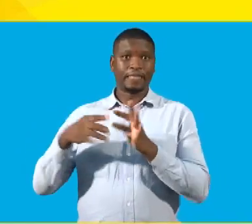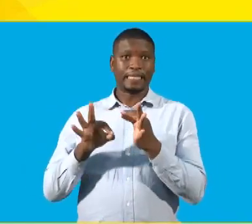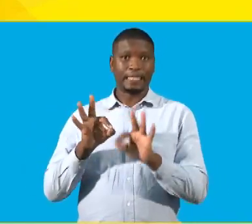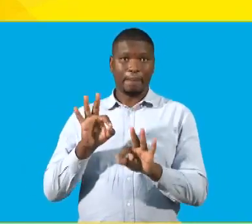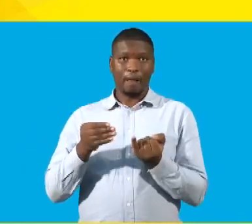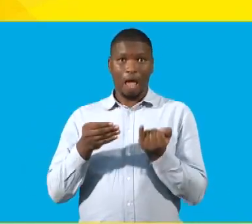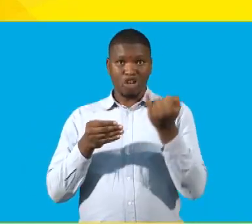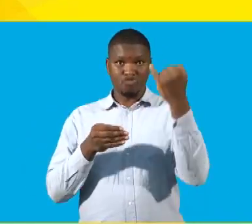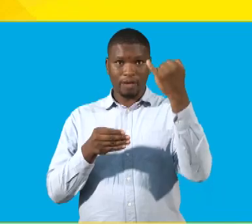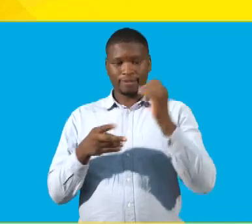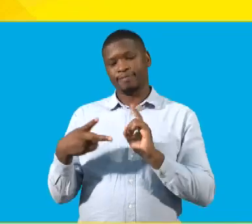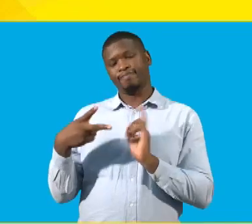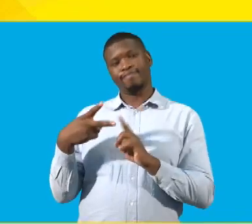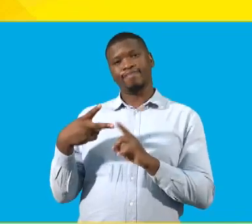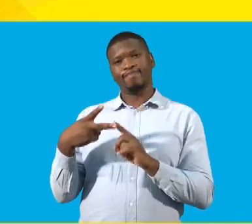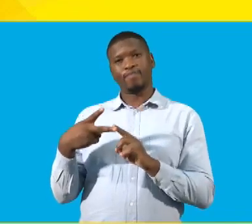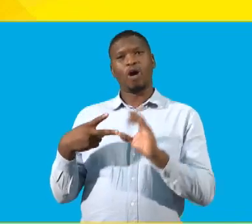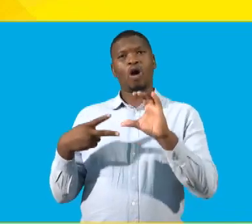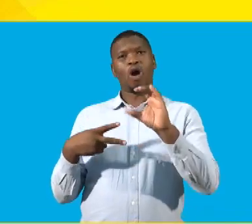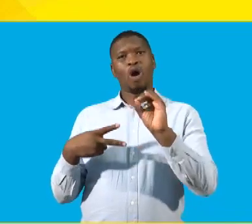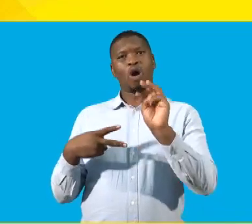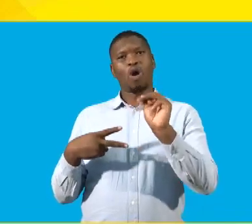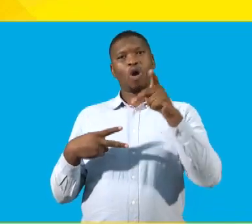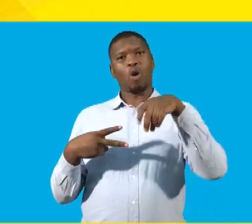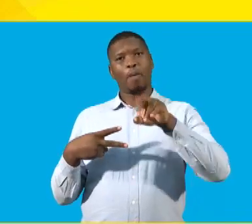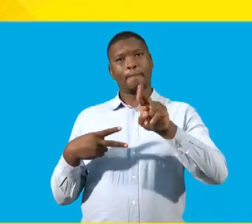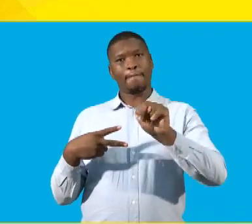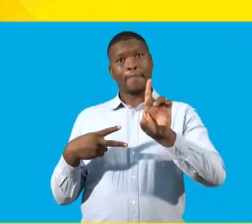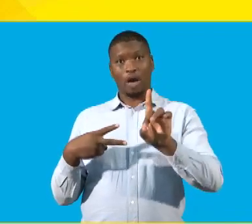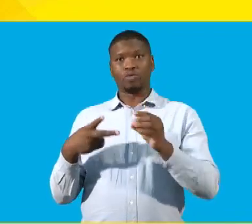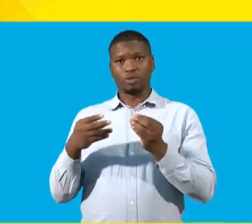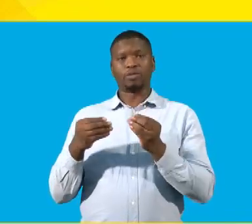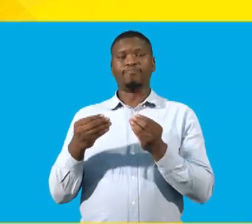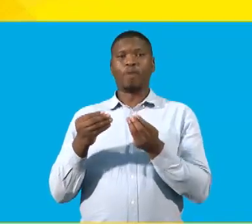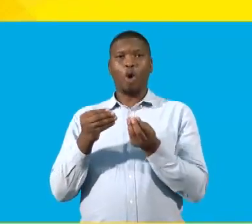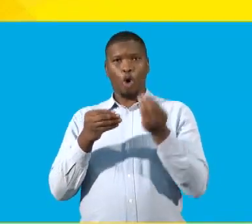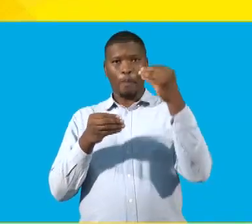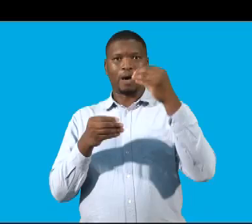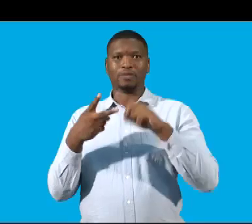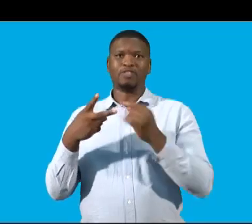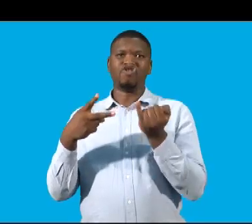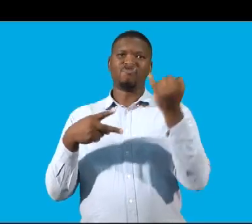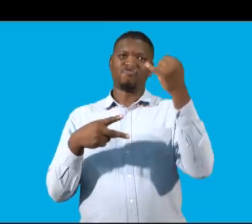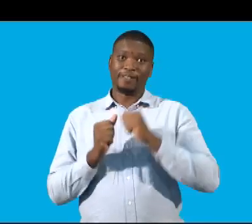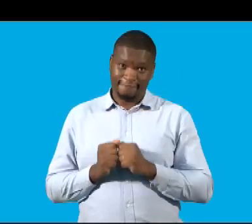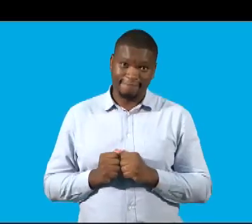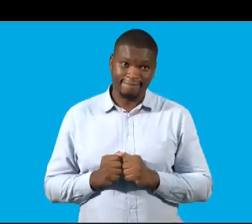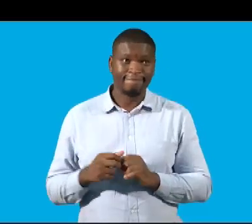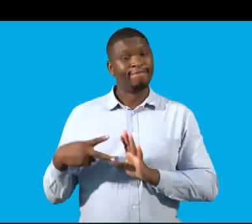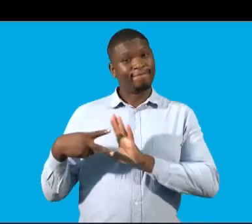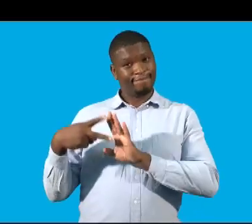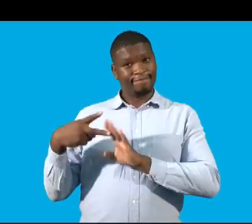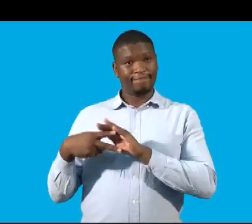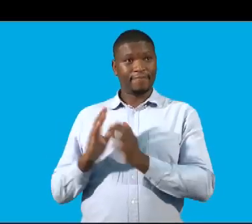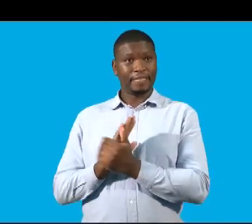that is simple interest and compound interest, as well as simple decay and compound decay. So looking at